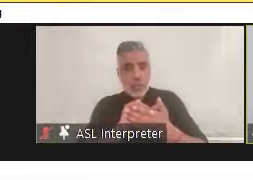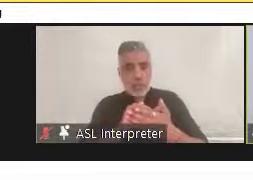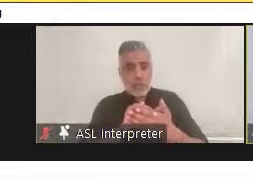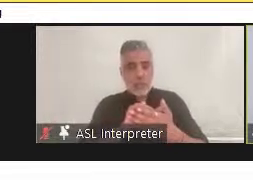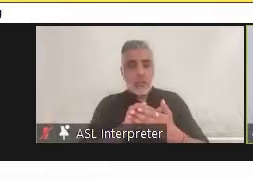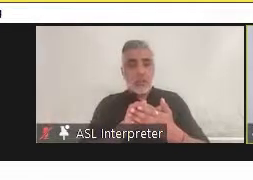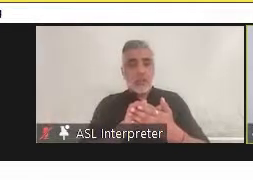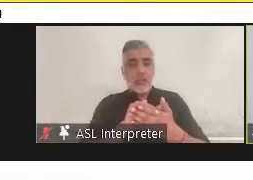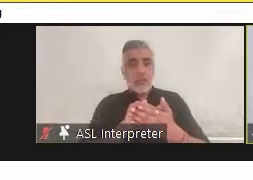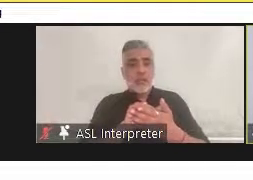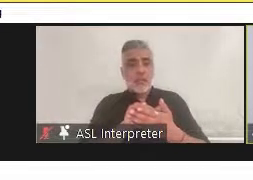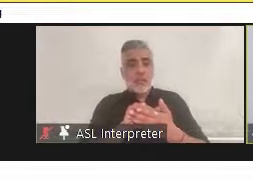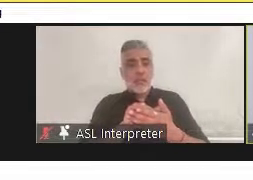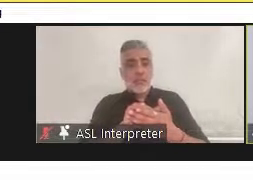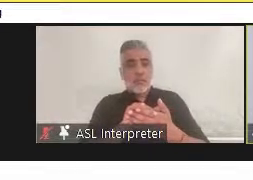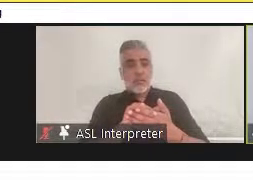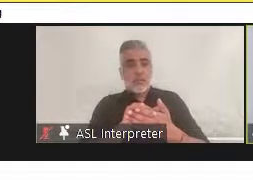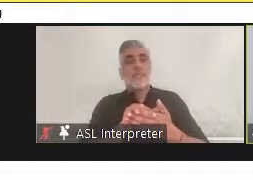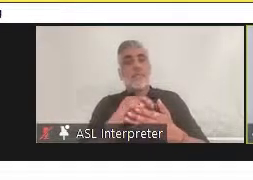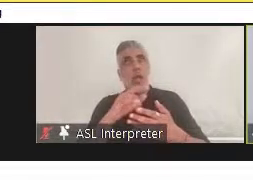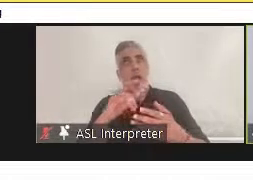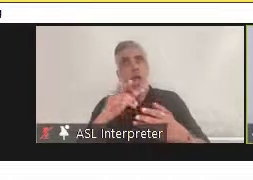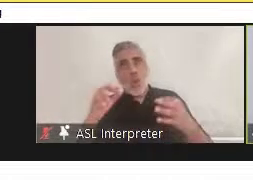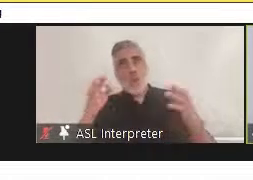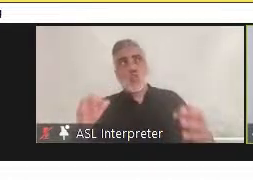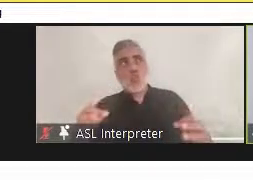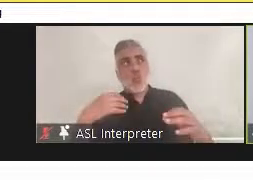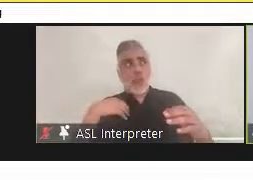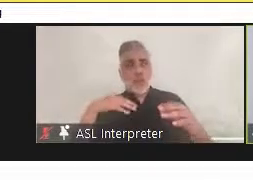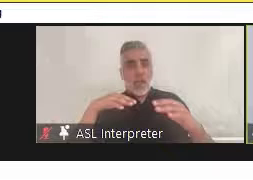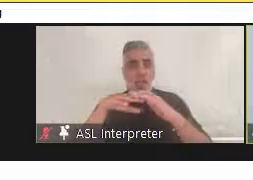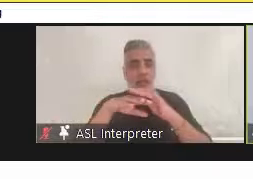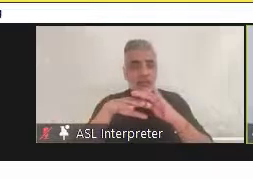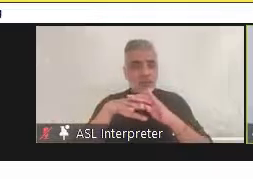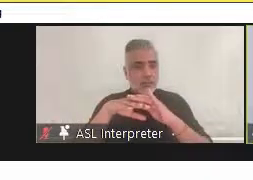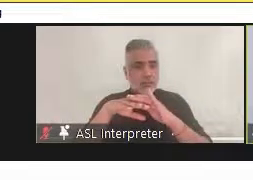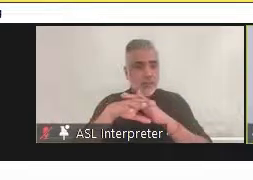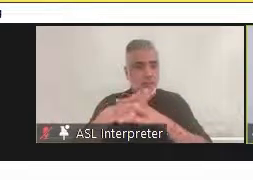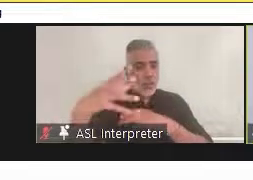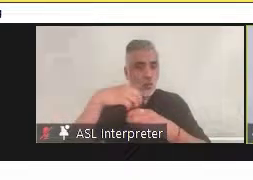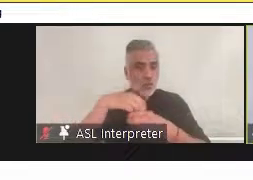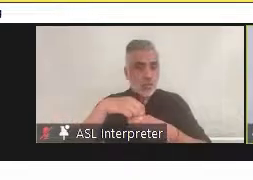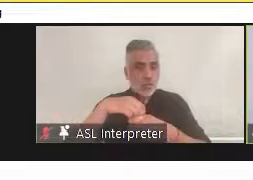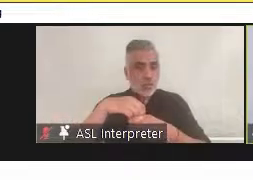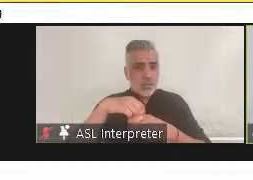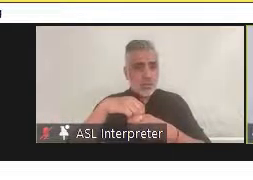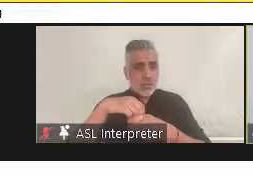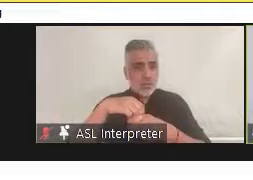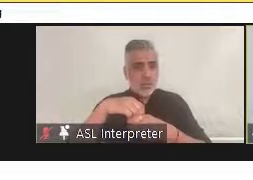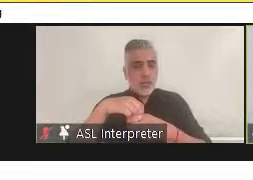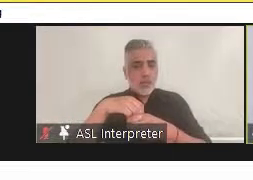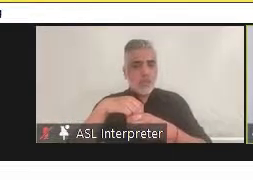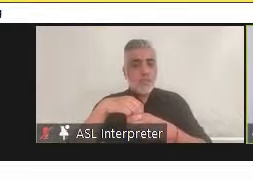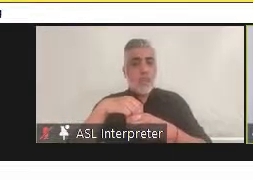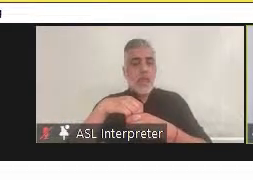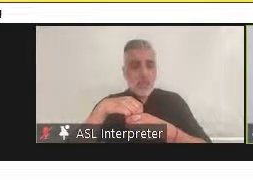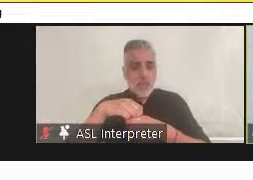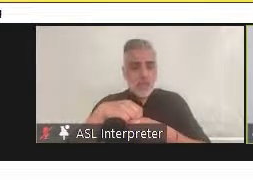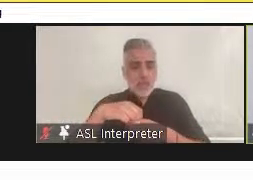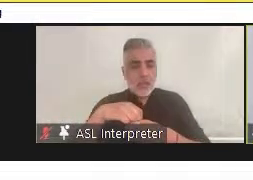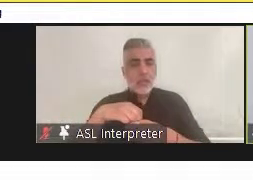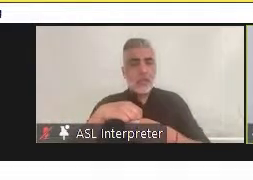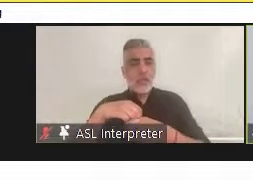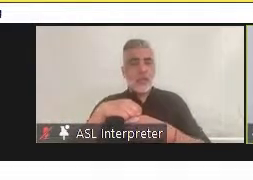4 subcomponents ensure disability inclusion, and one of the subcomponents